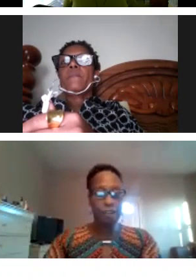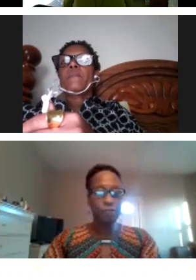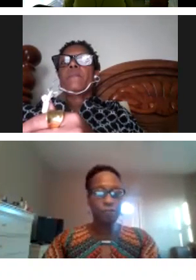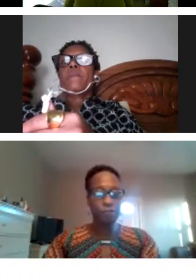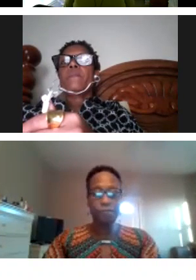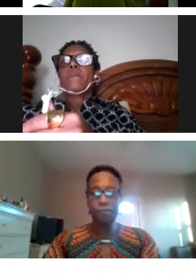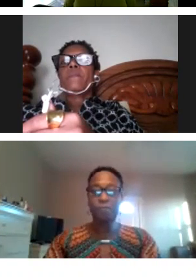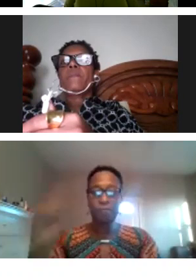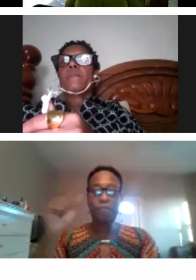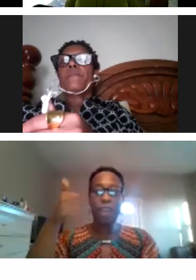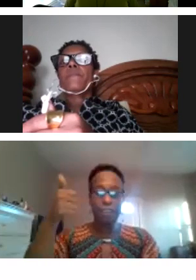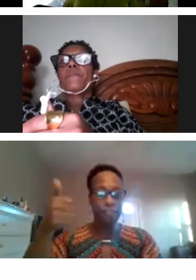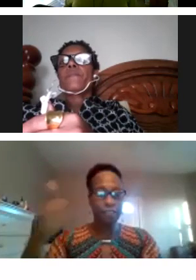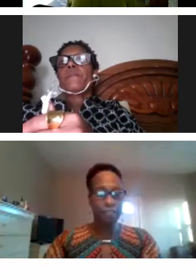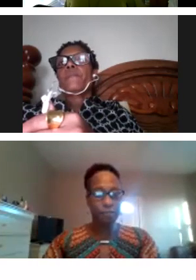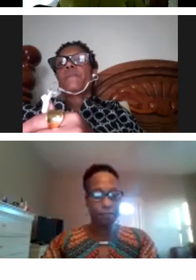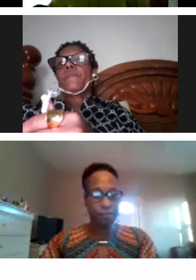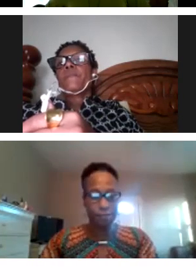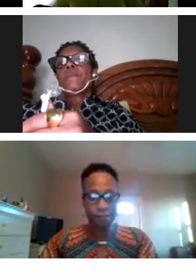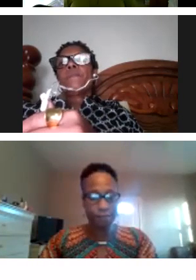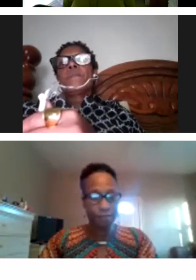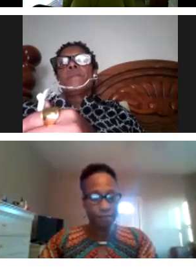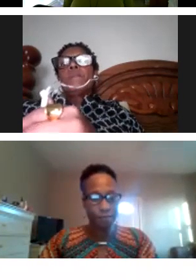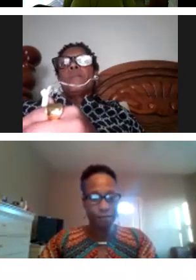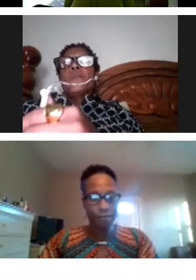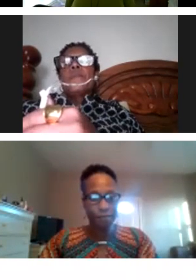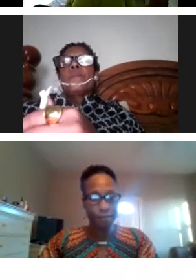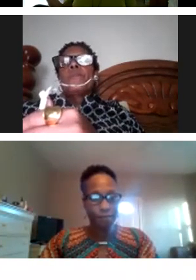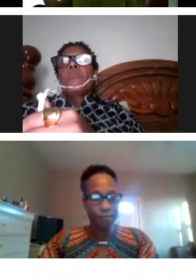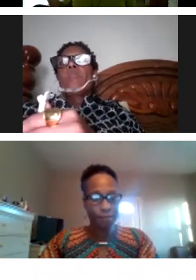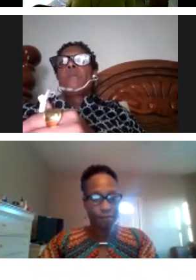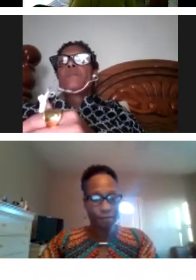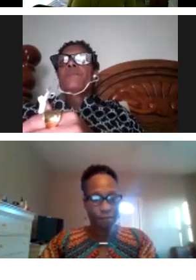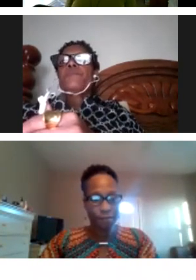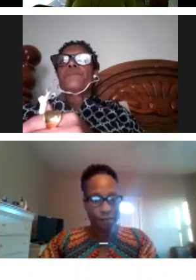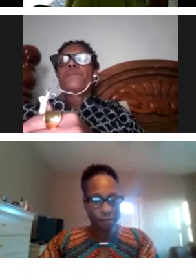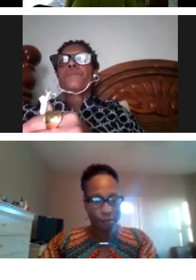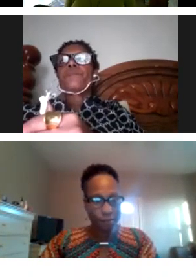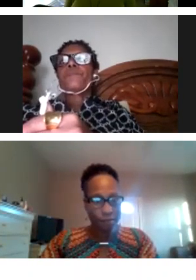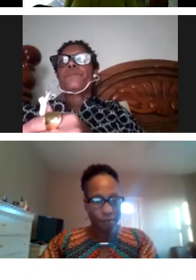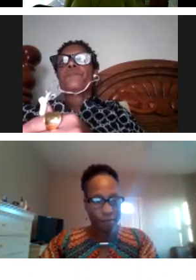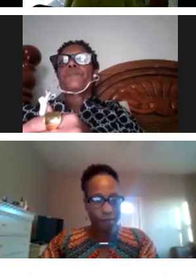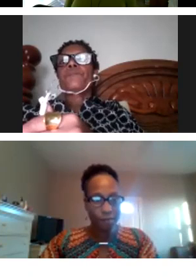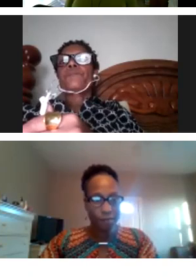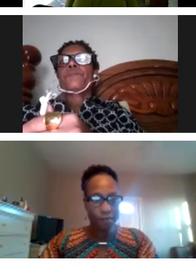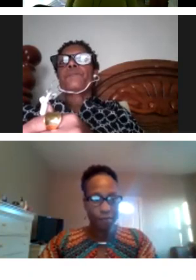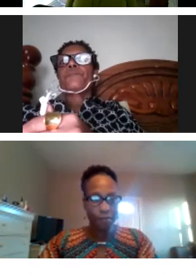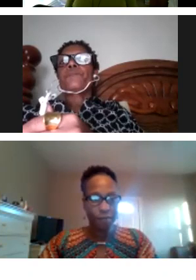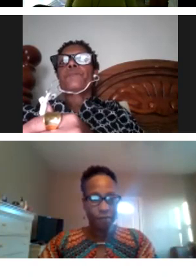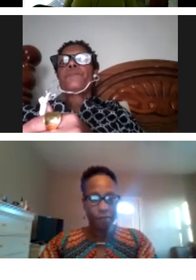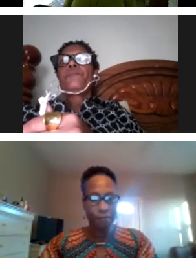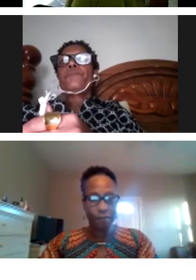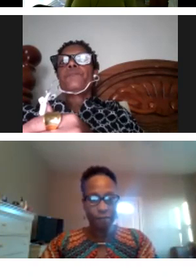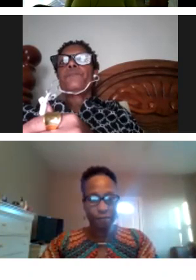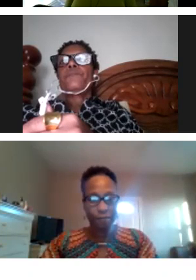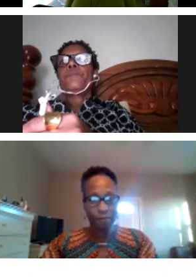I can go ahead and go. Yeah, so when we talk about universal health care at PWN, as you can see our vision